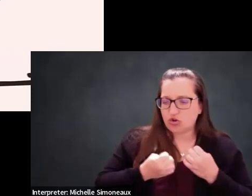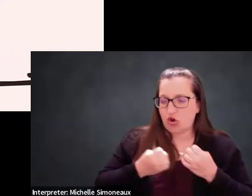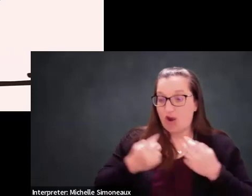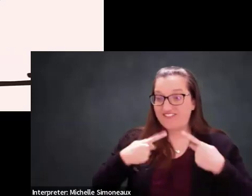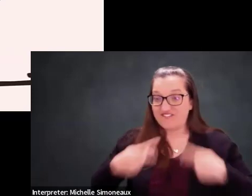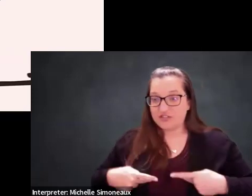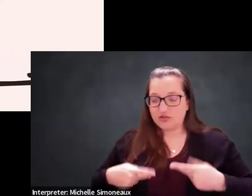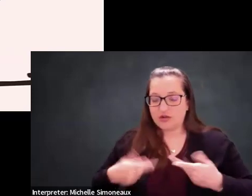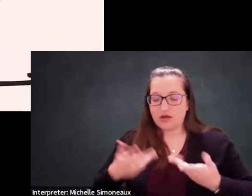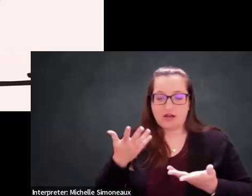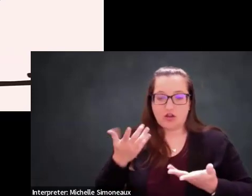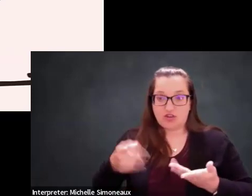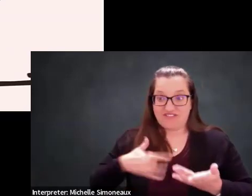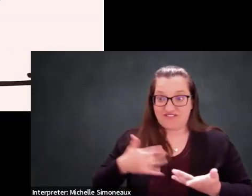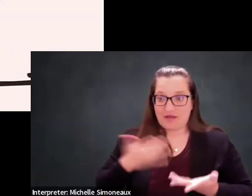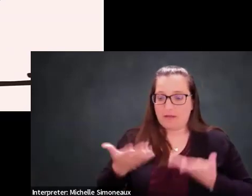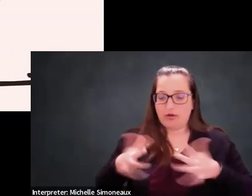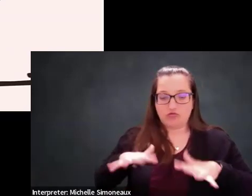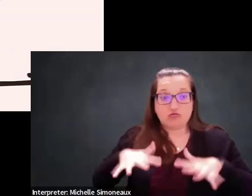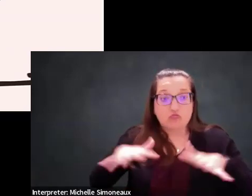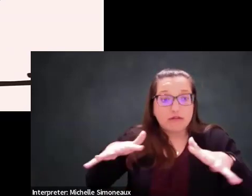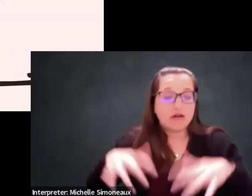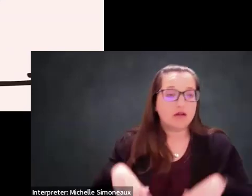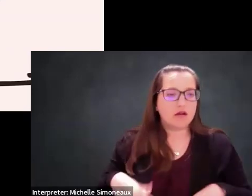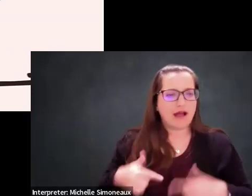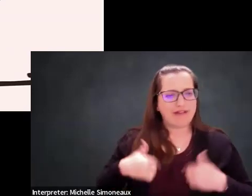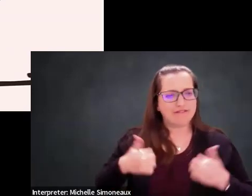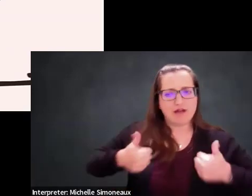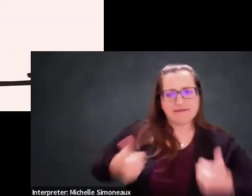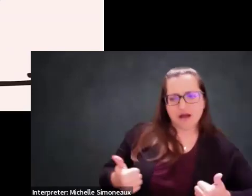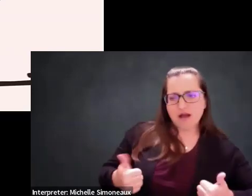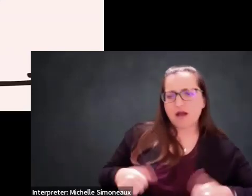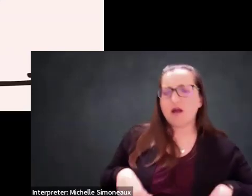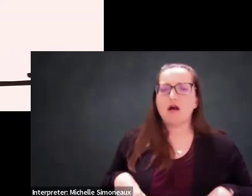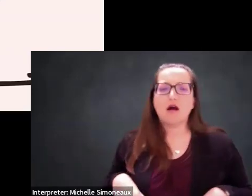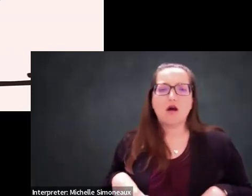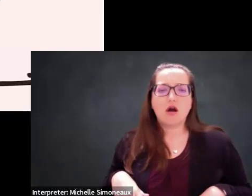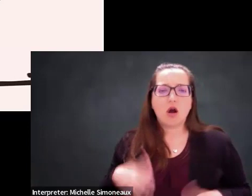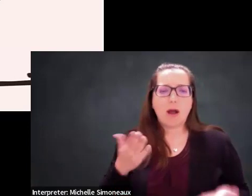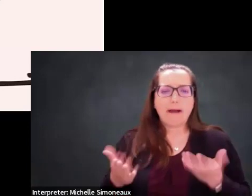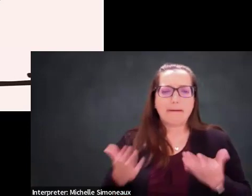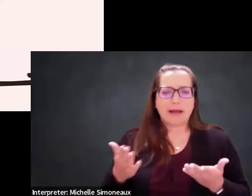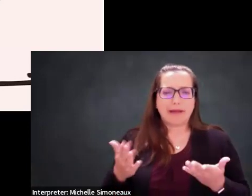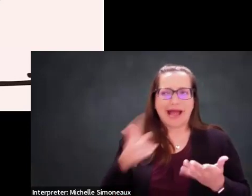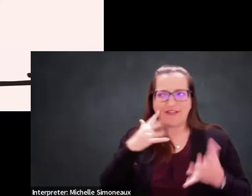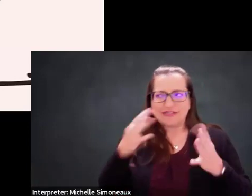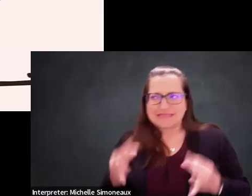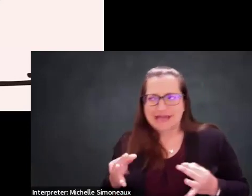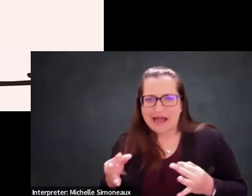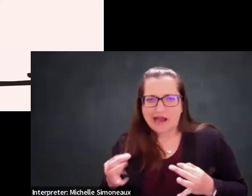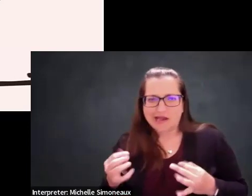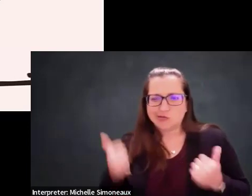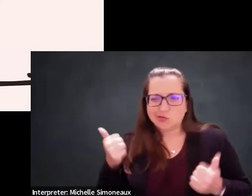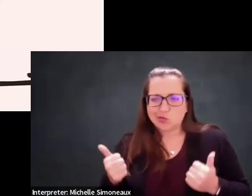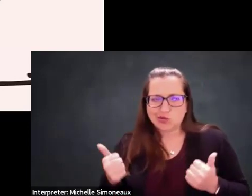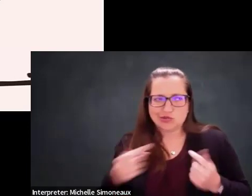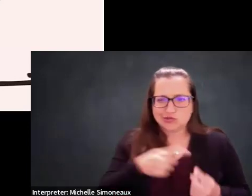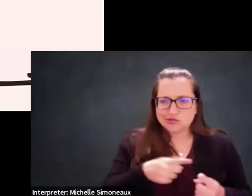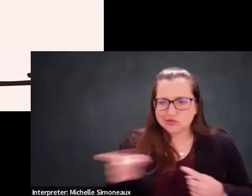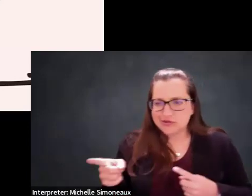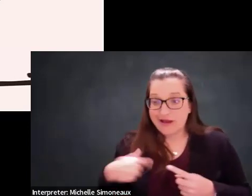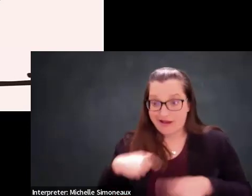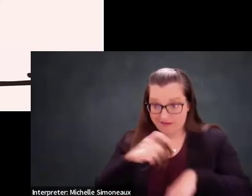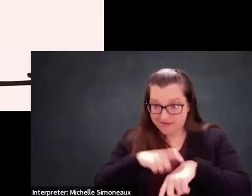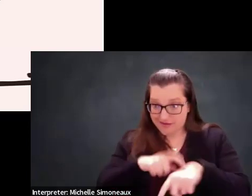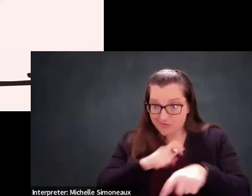nervousness or whether you're feeling fine or whether you're just, you know, maybe you have to make a decision between the two. Do I have time to call my boss